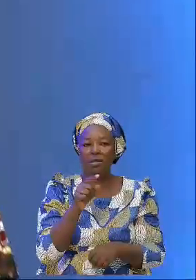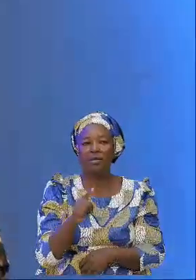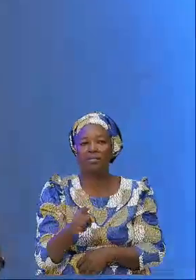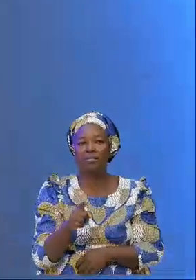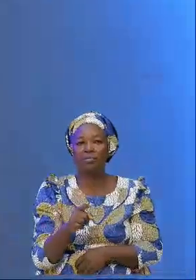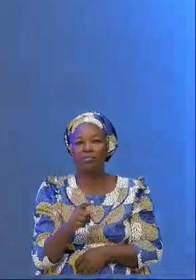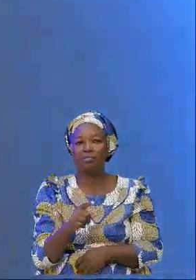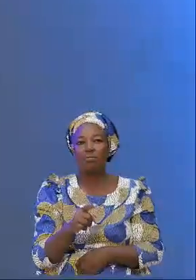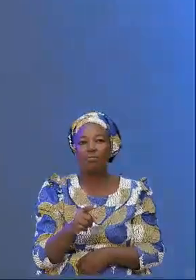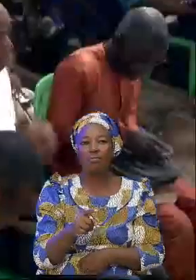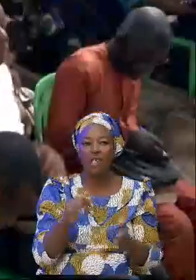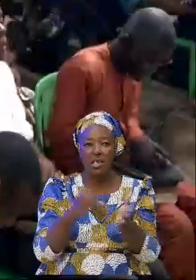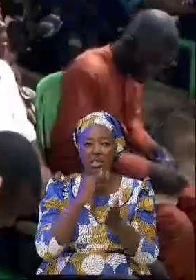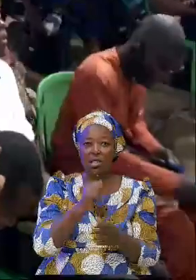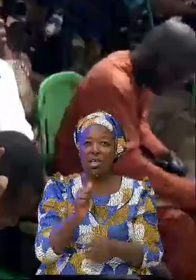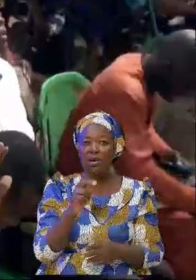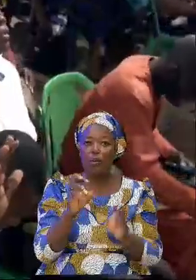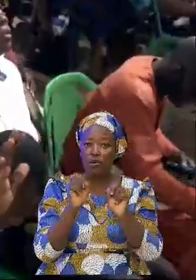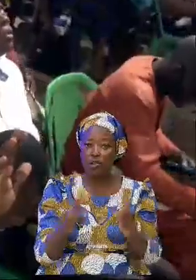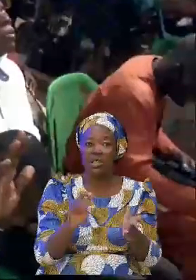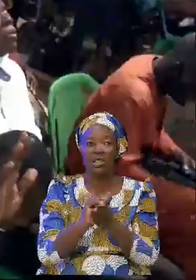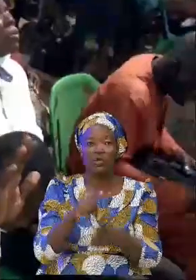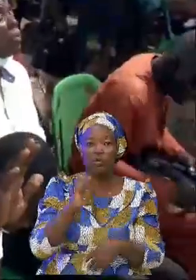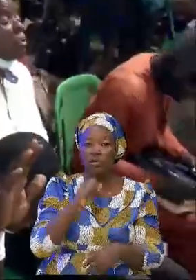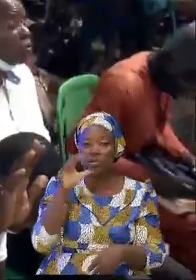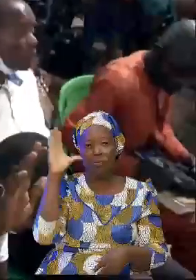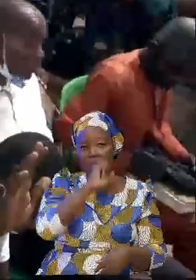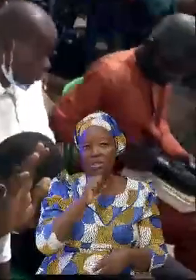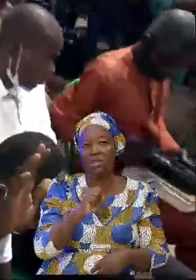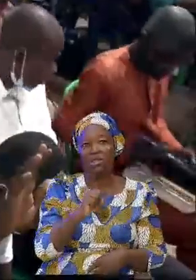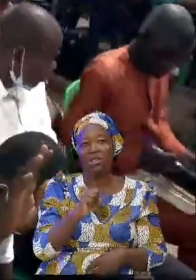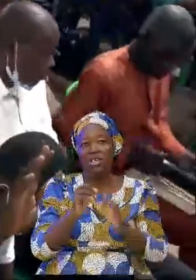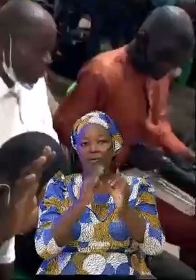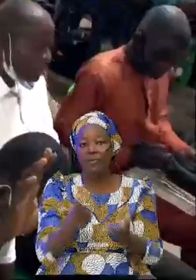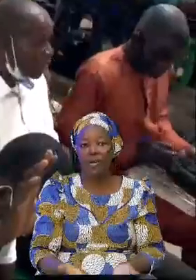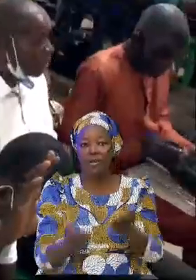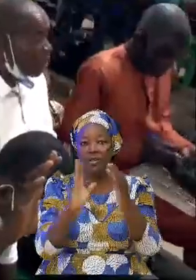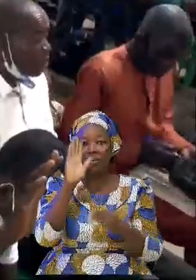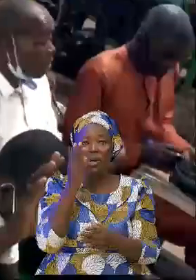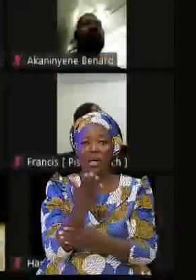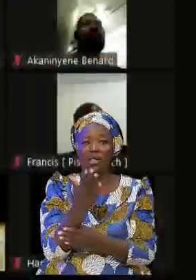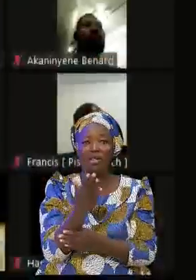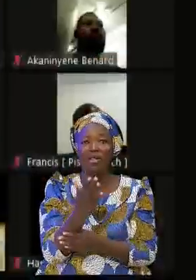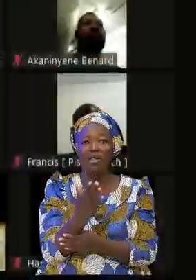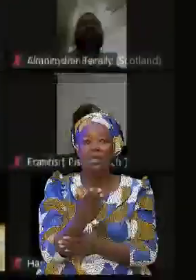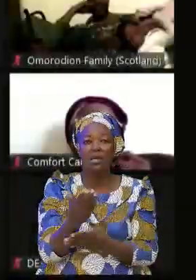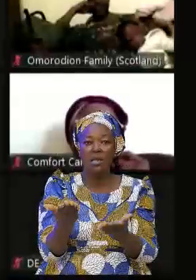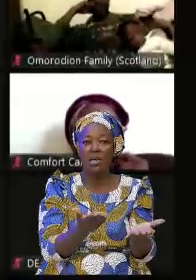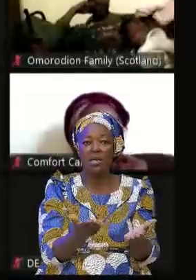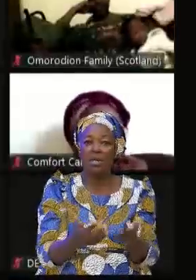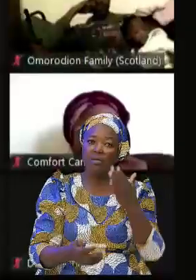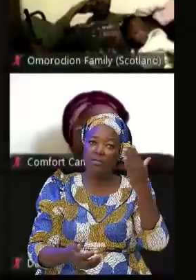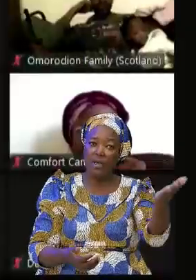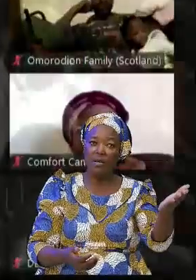up your hand there. God bless you. It's a chance you will not want to miss. If